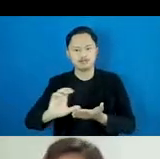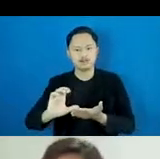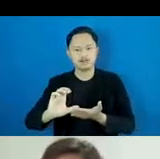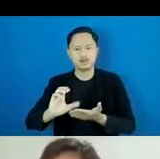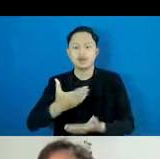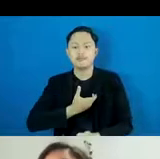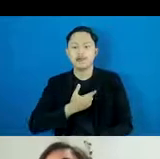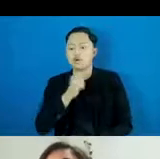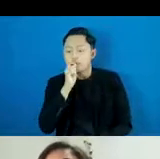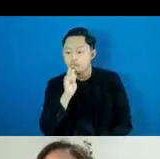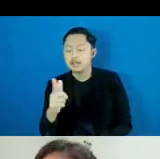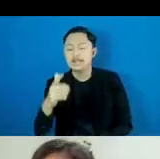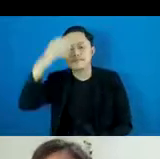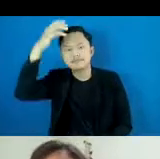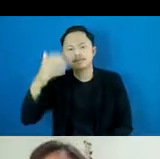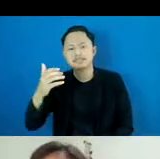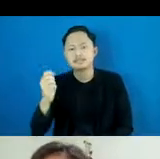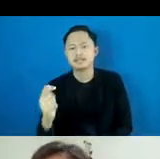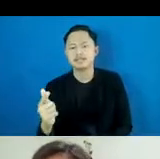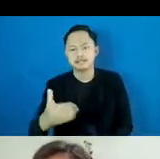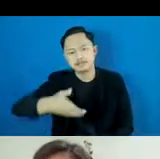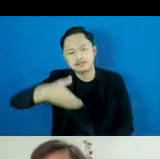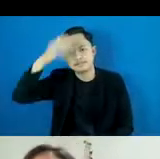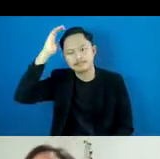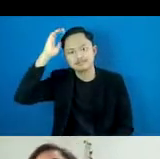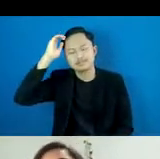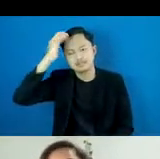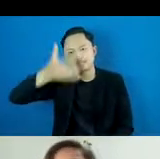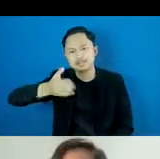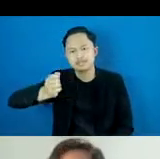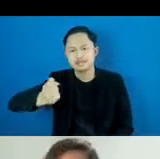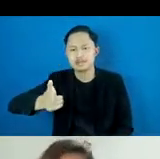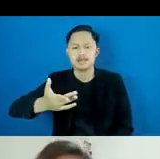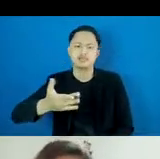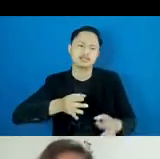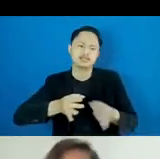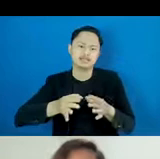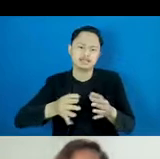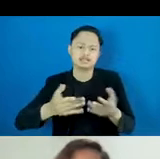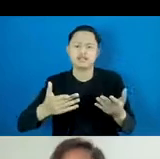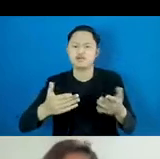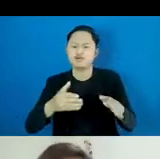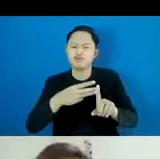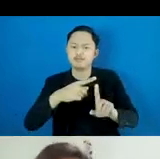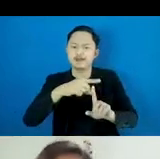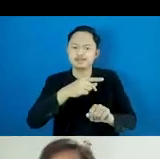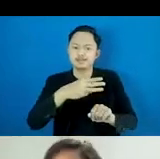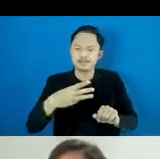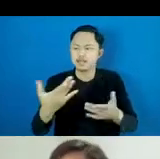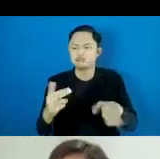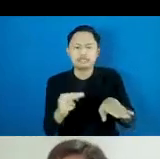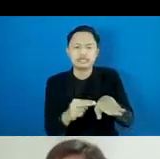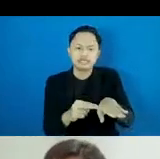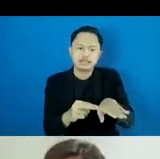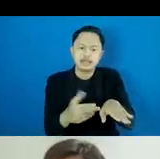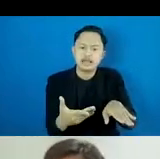the buses. It can be the buses and the charging infrastructure or the buses and the battery or only the buses or only